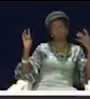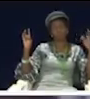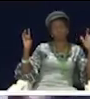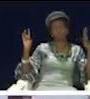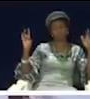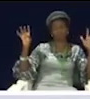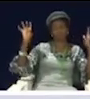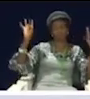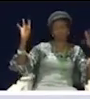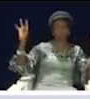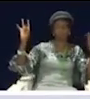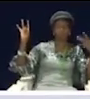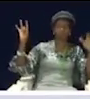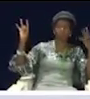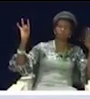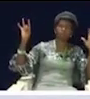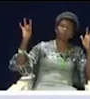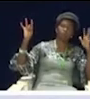Eight.